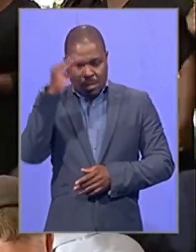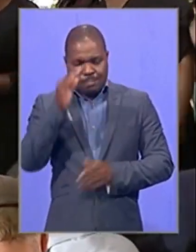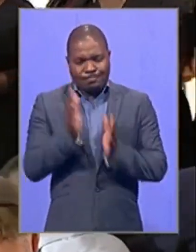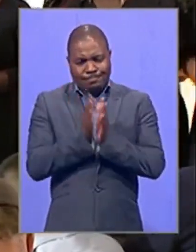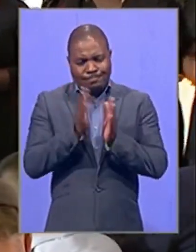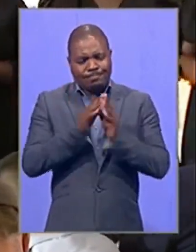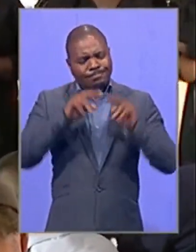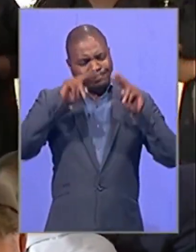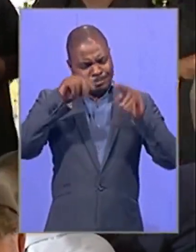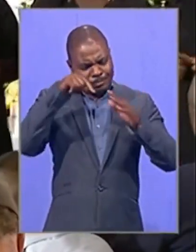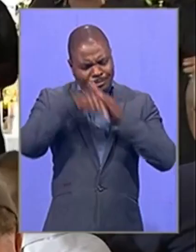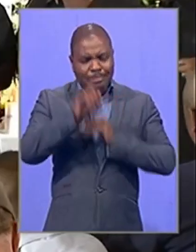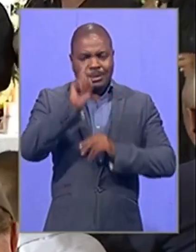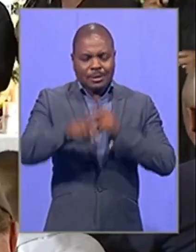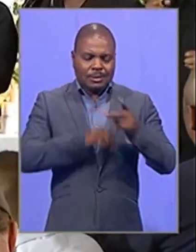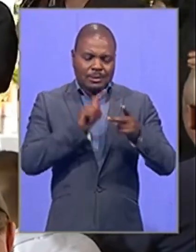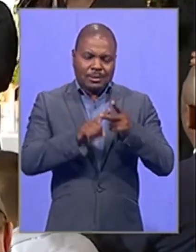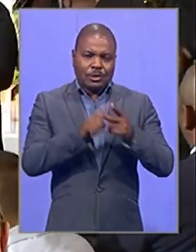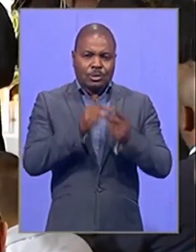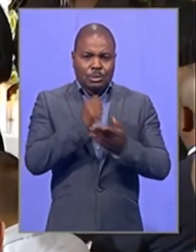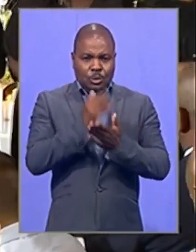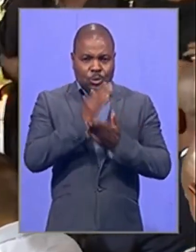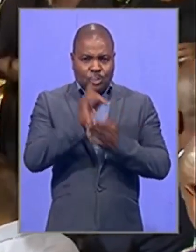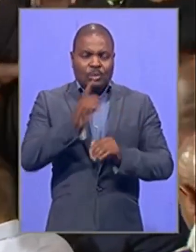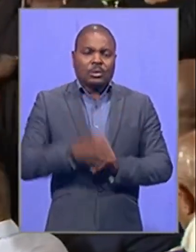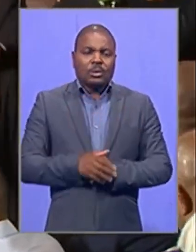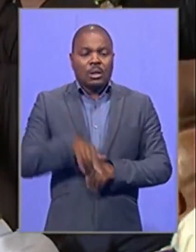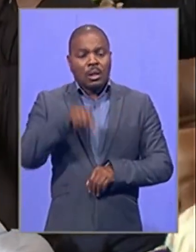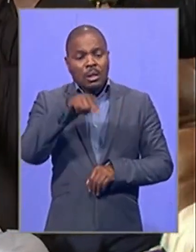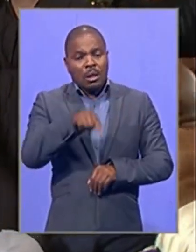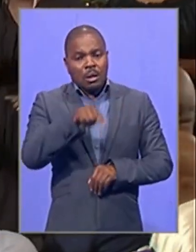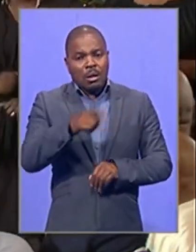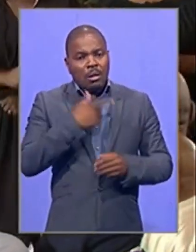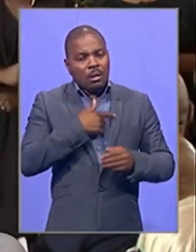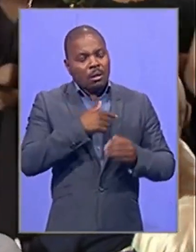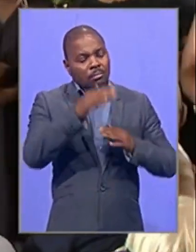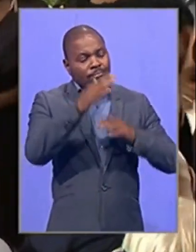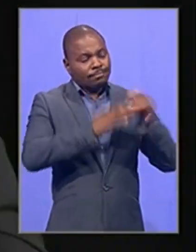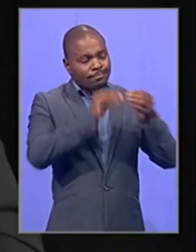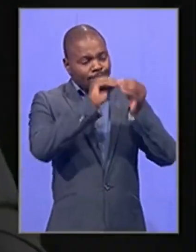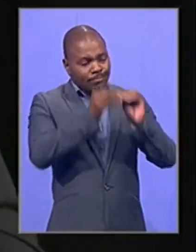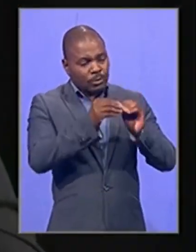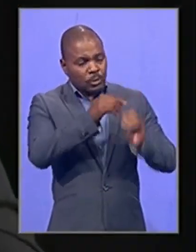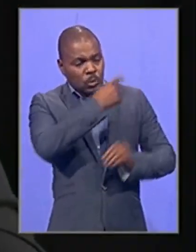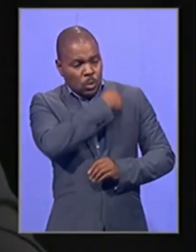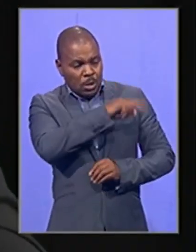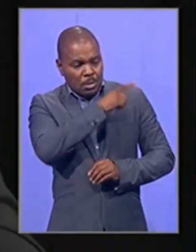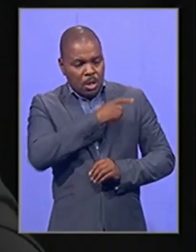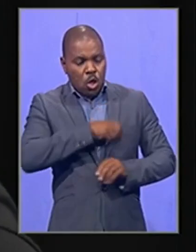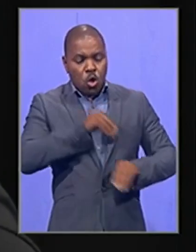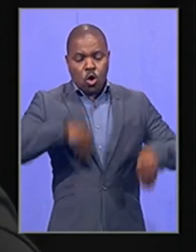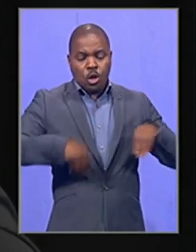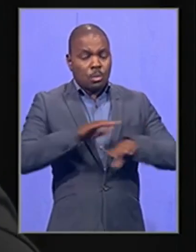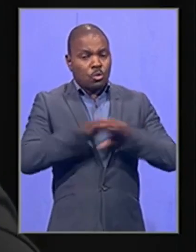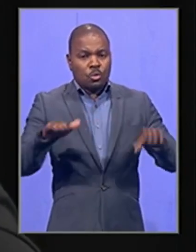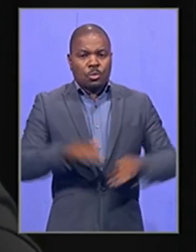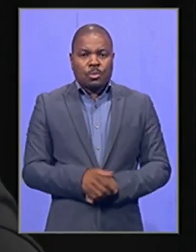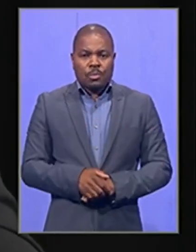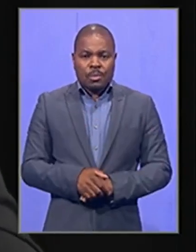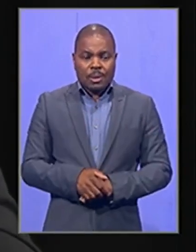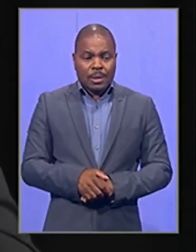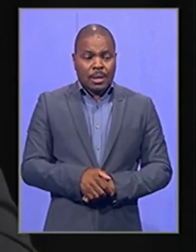tse tibileng le ho hlokomedisa hore ho se ke wa eba le bobodu tukisong ya sepetlele. This tragedy must not be